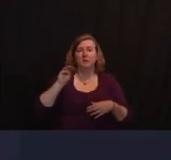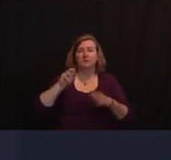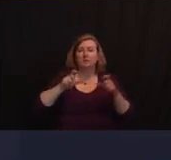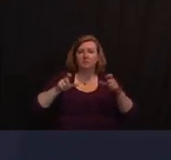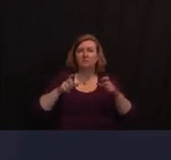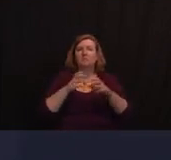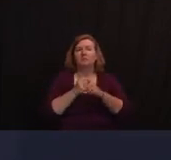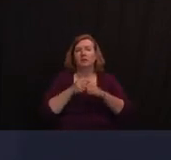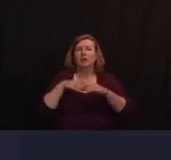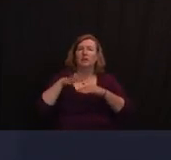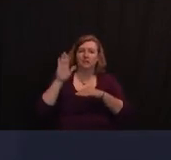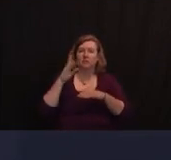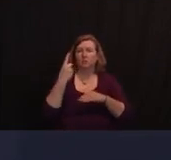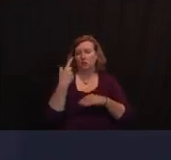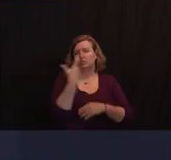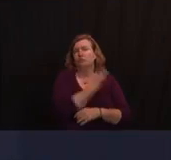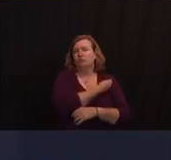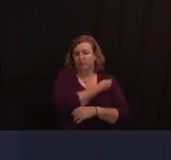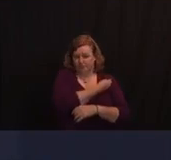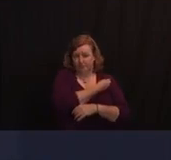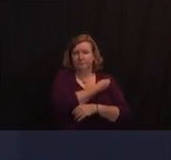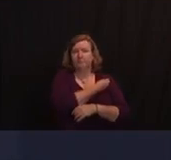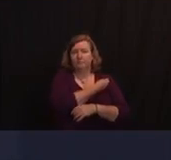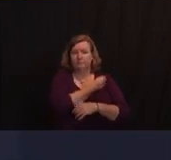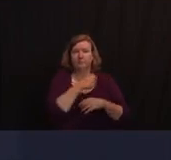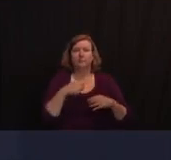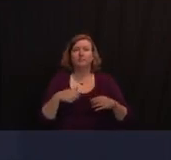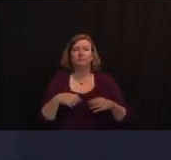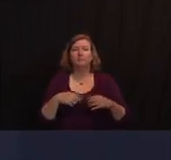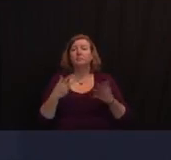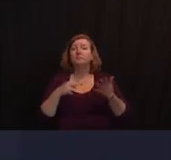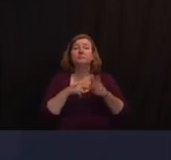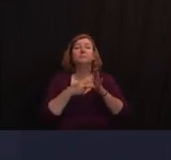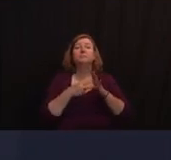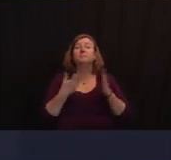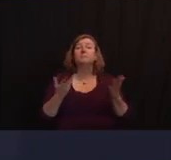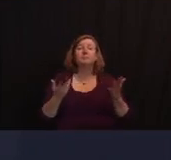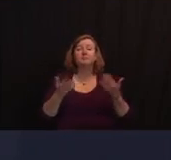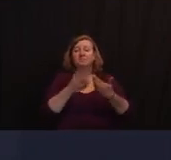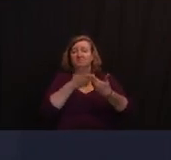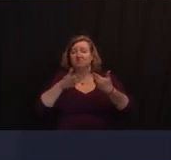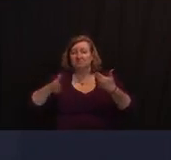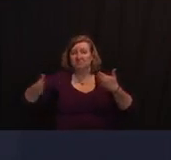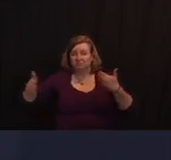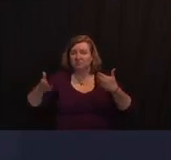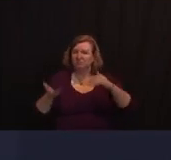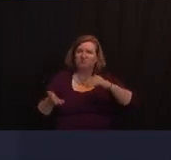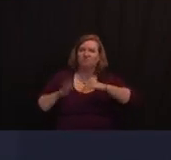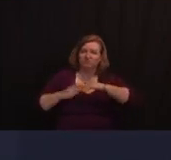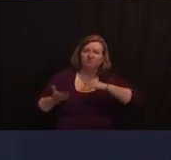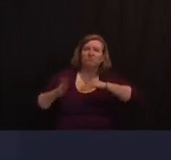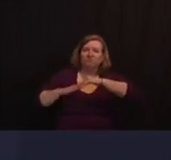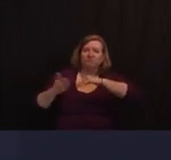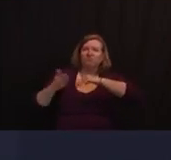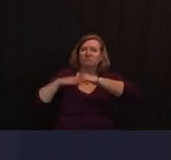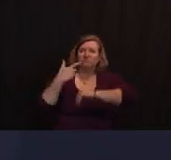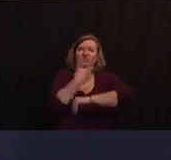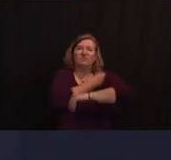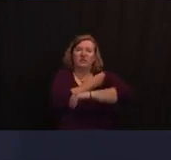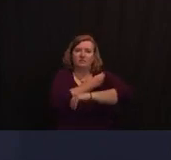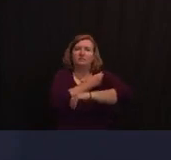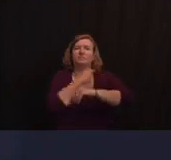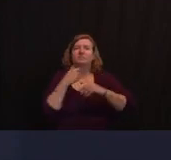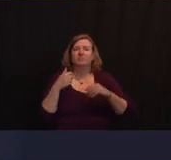least 1 dose of vaccine. So over time, we have been able to increase vaccination among our communities of